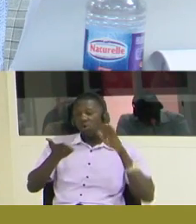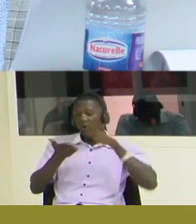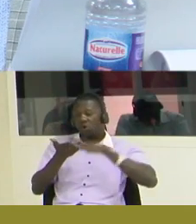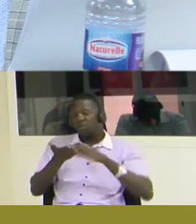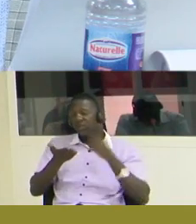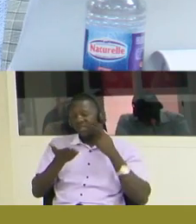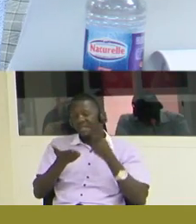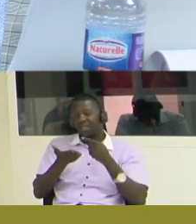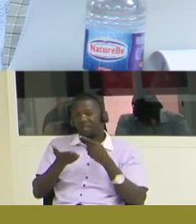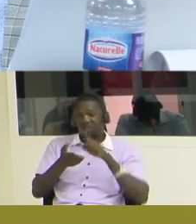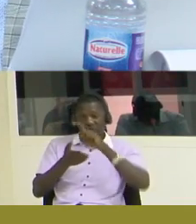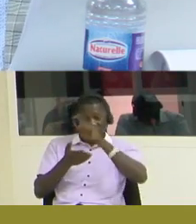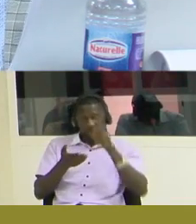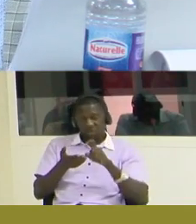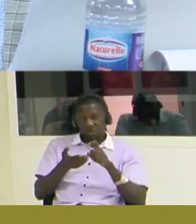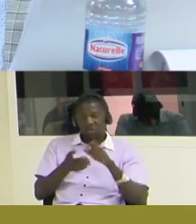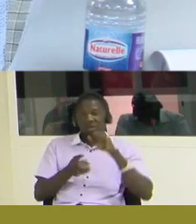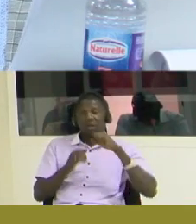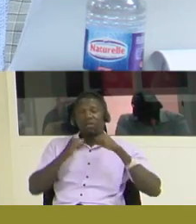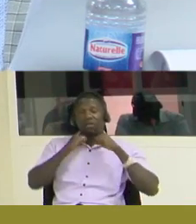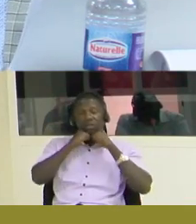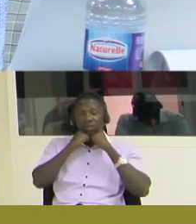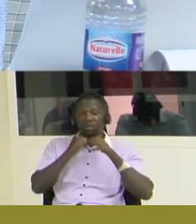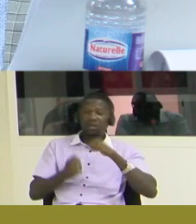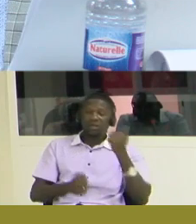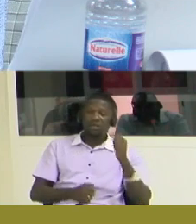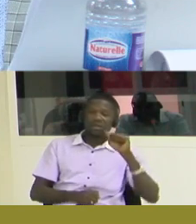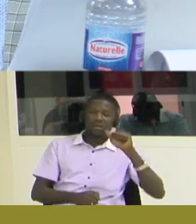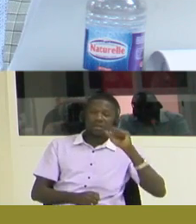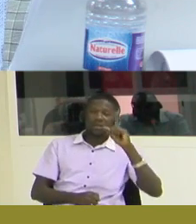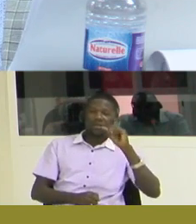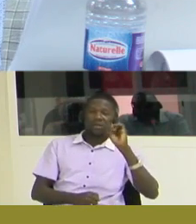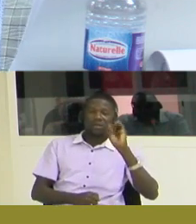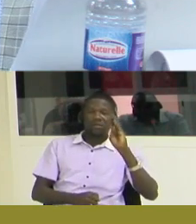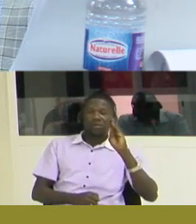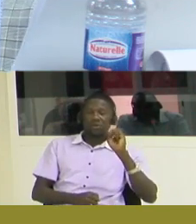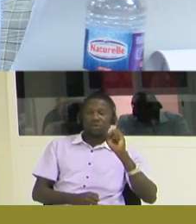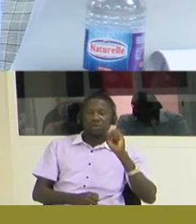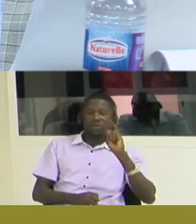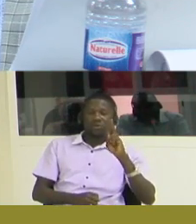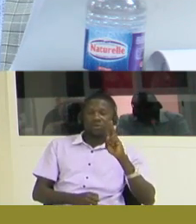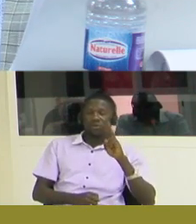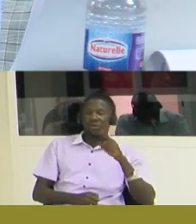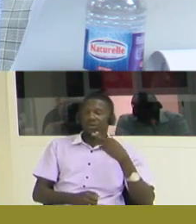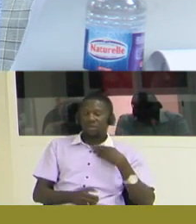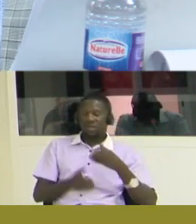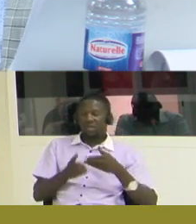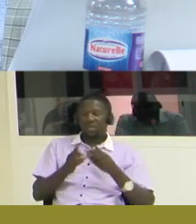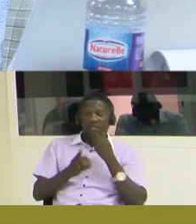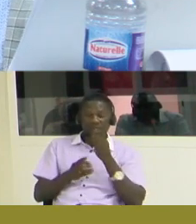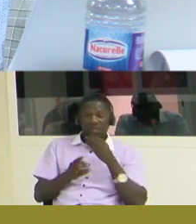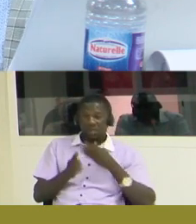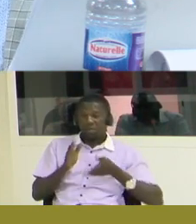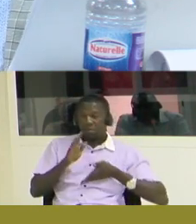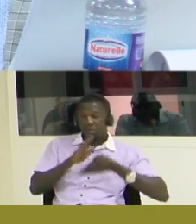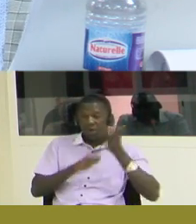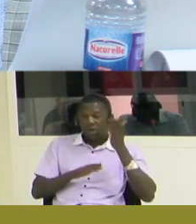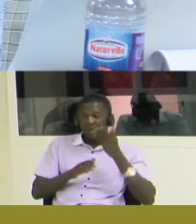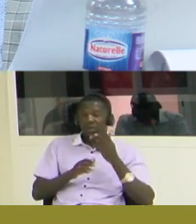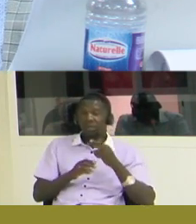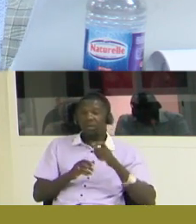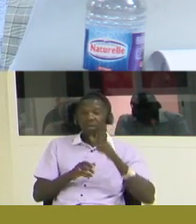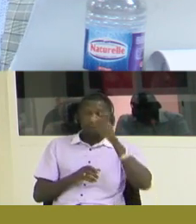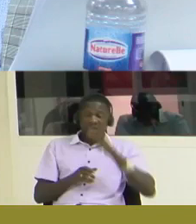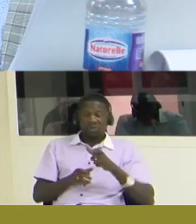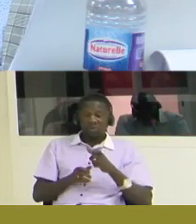questions and Abby sablée I'm sorry boo Hydra we're alleged to have worked past the personal personal guts of